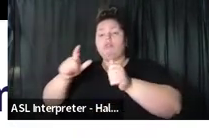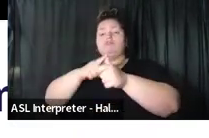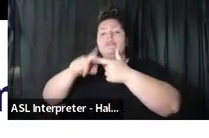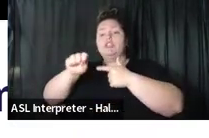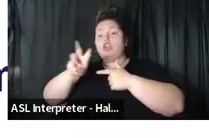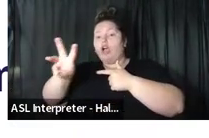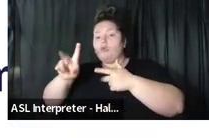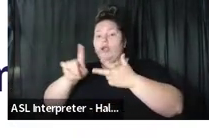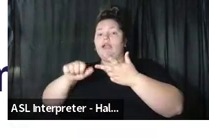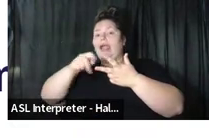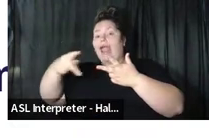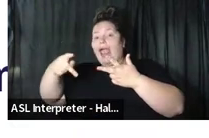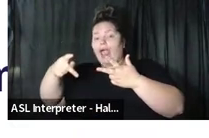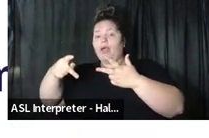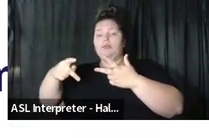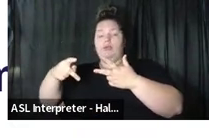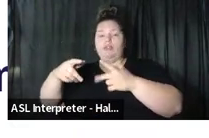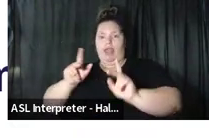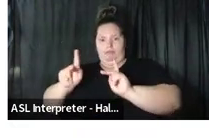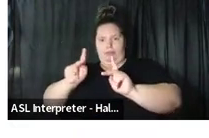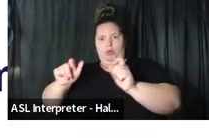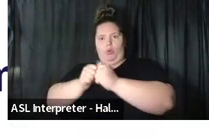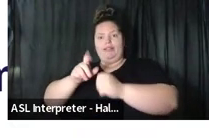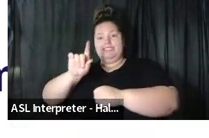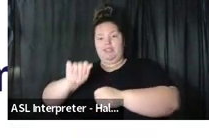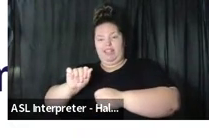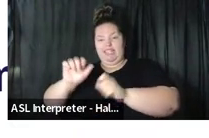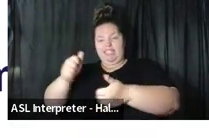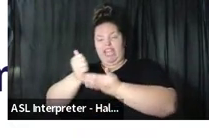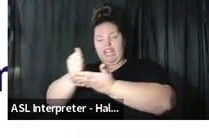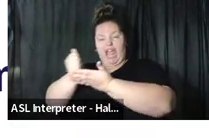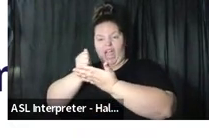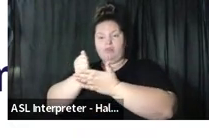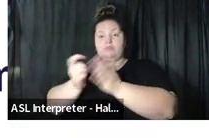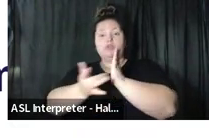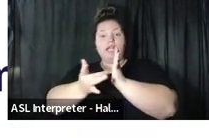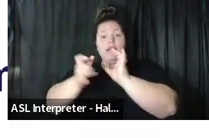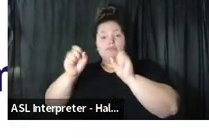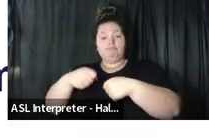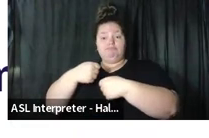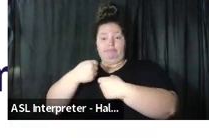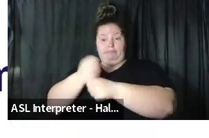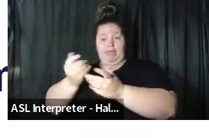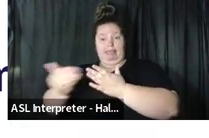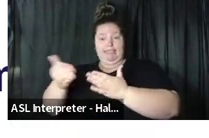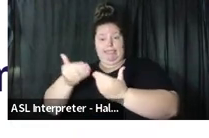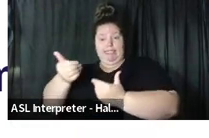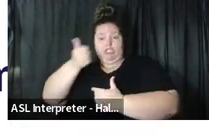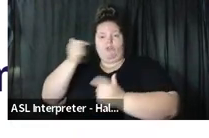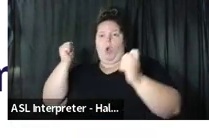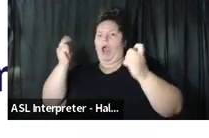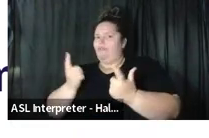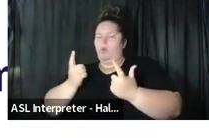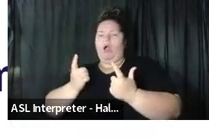including older adults, do what they like to do. Technology can make things easier for everyone, for people with disabilities.